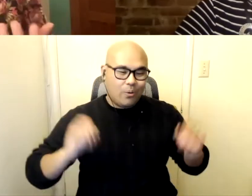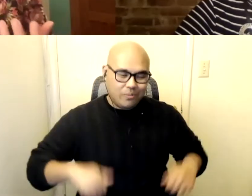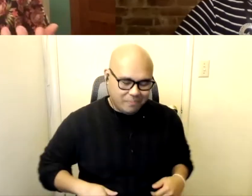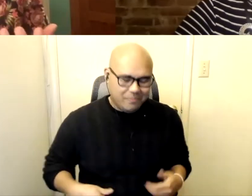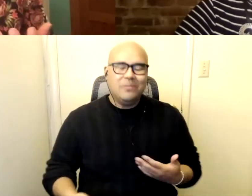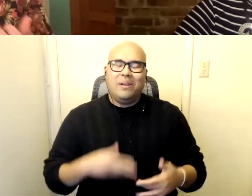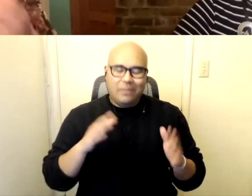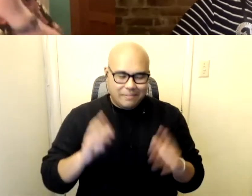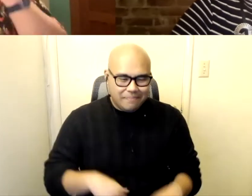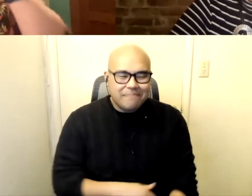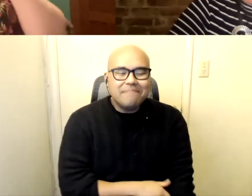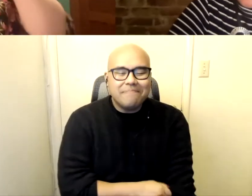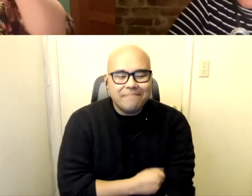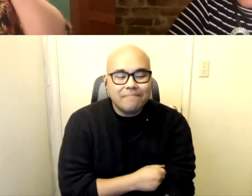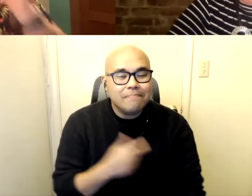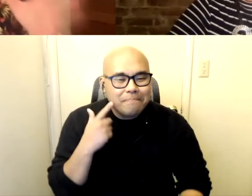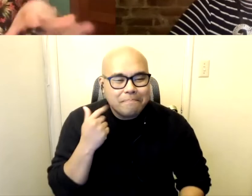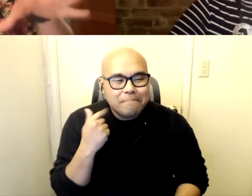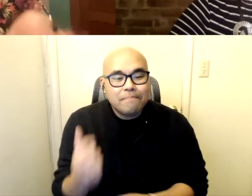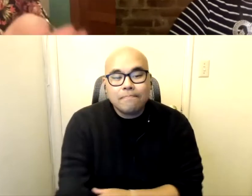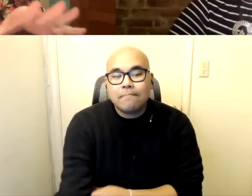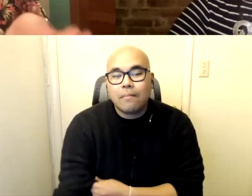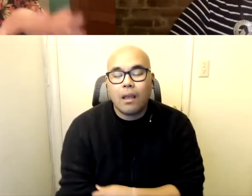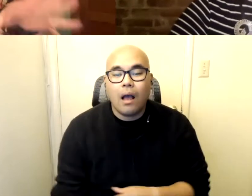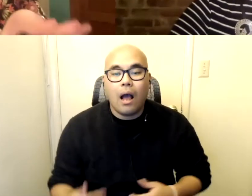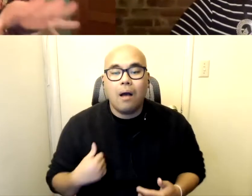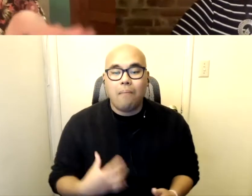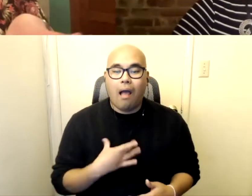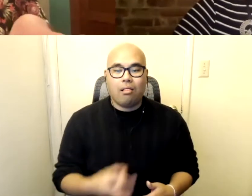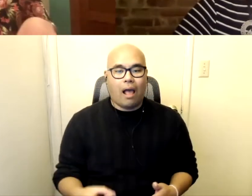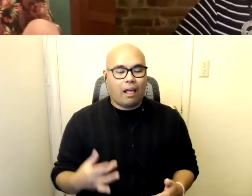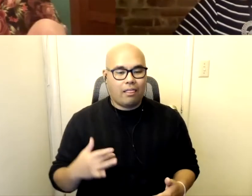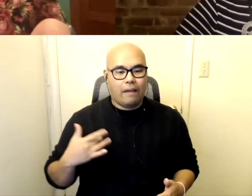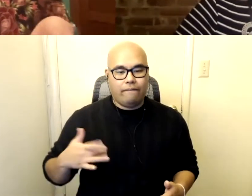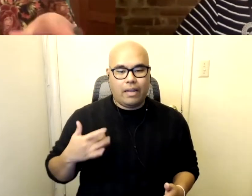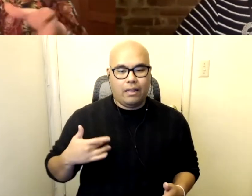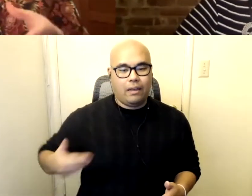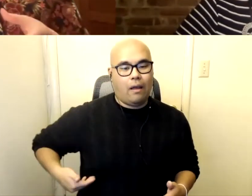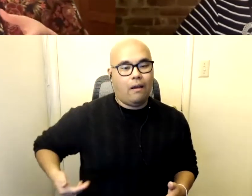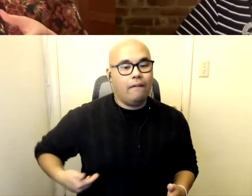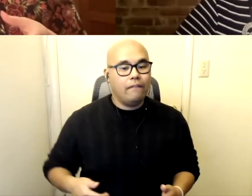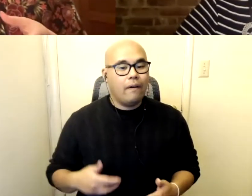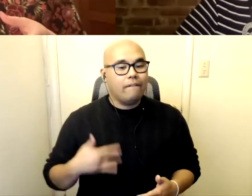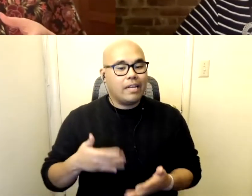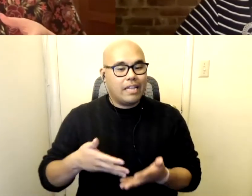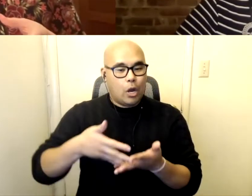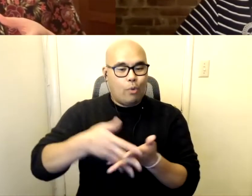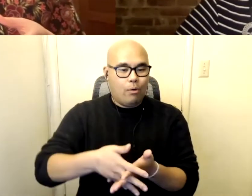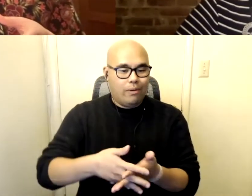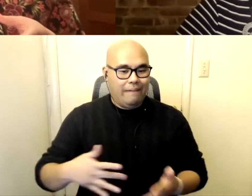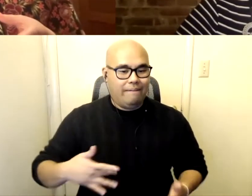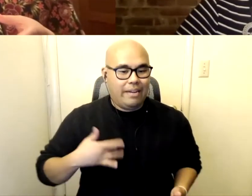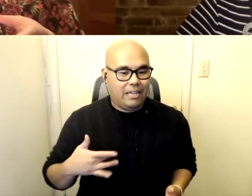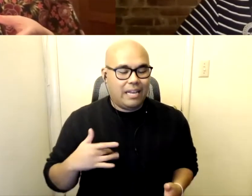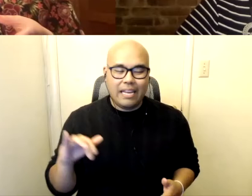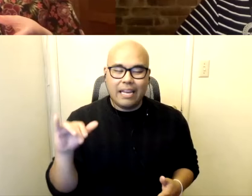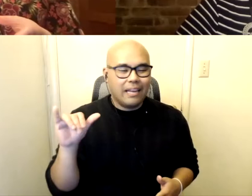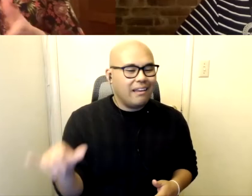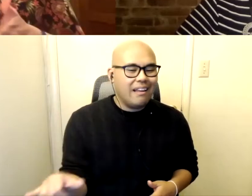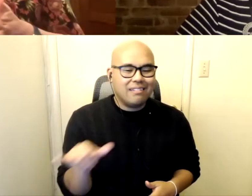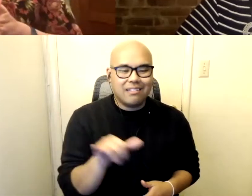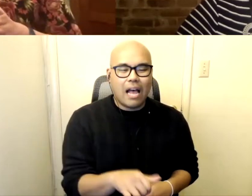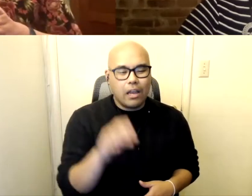Anyway, so I like having a sense of groundedness, and so it's like being on a